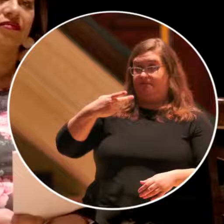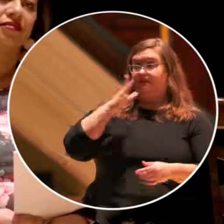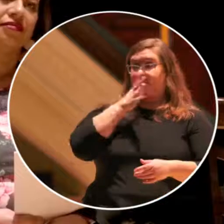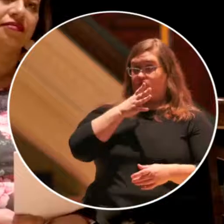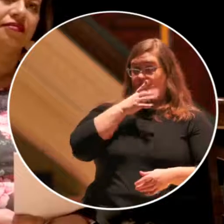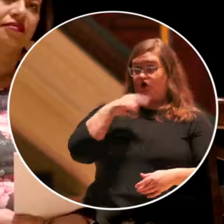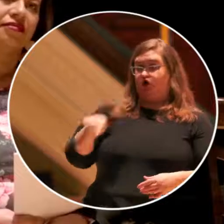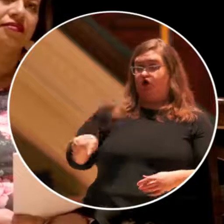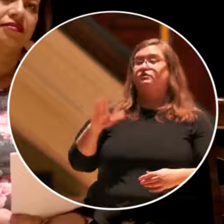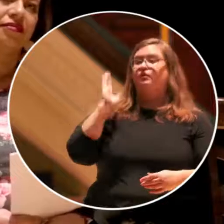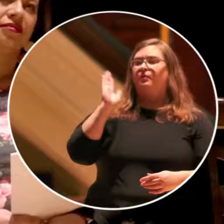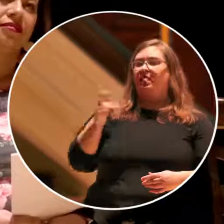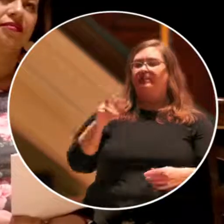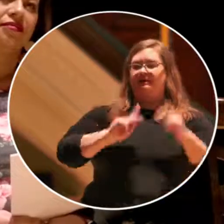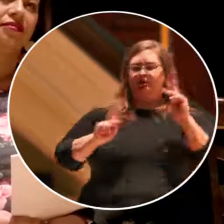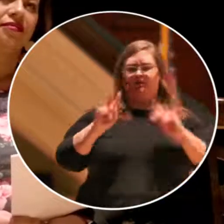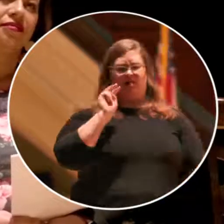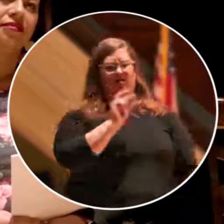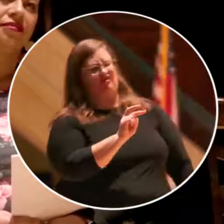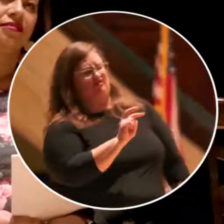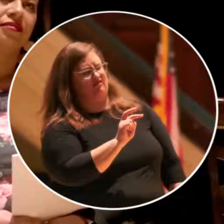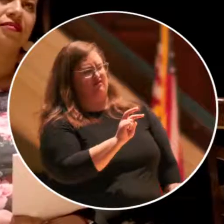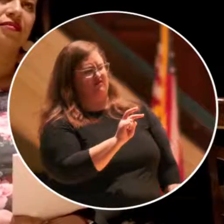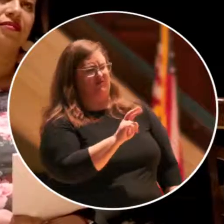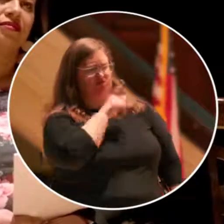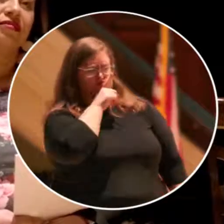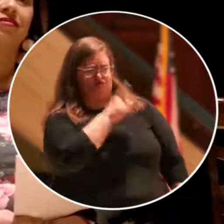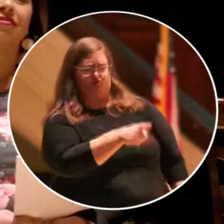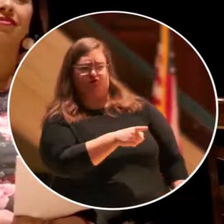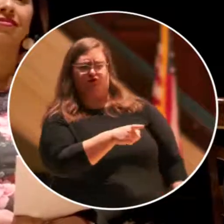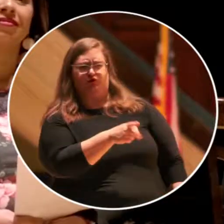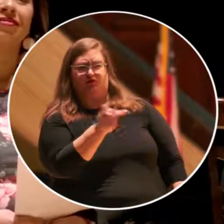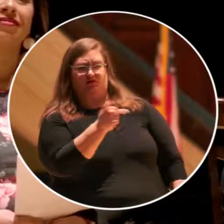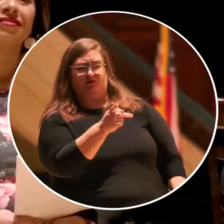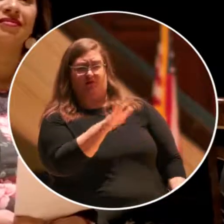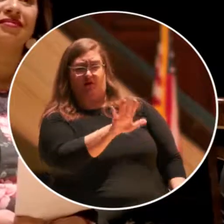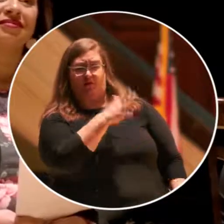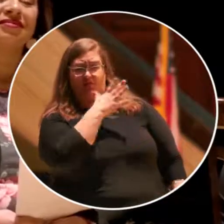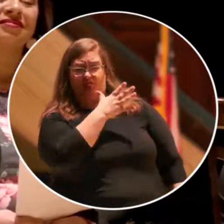daughter, people would give that funny look like, "Are you sure?"